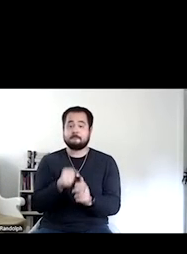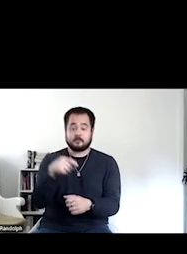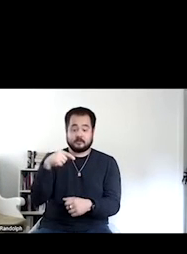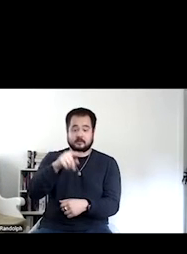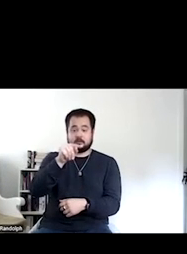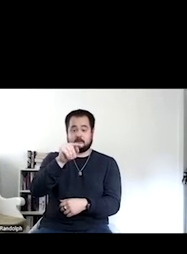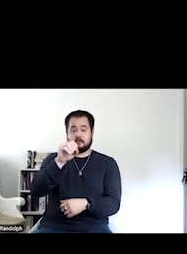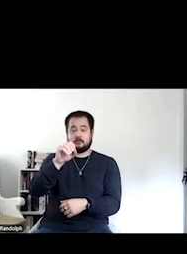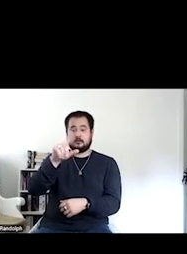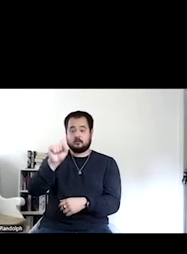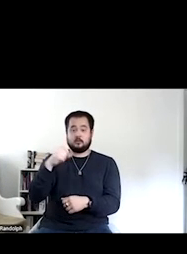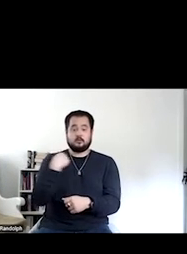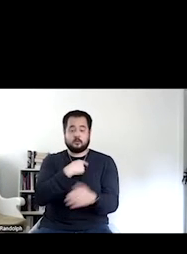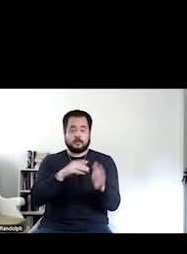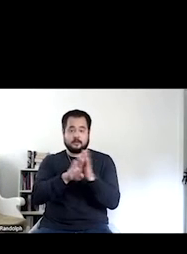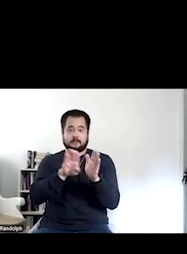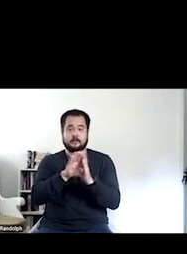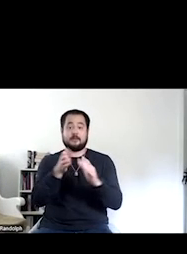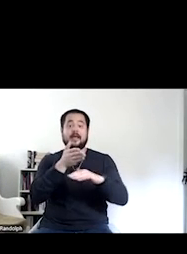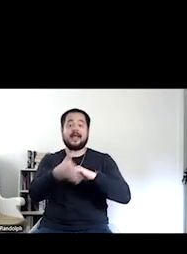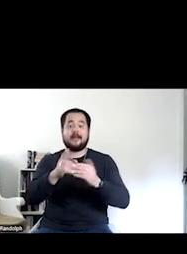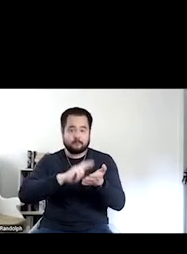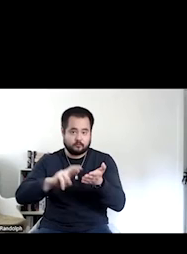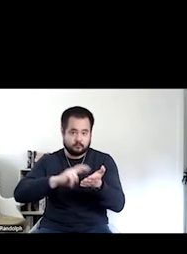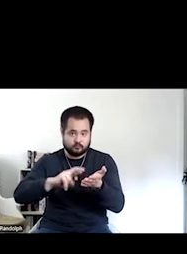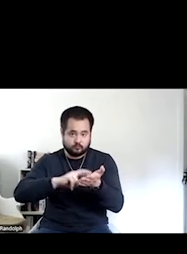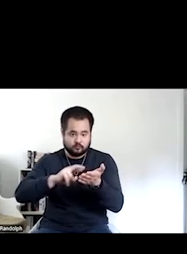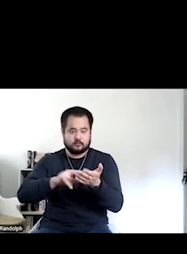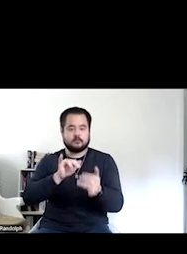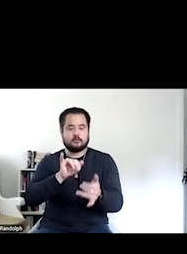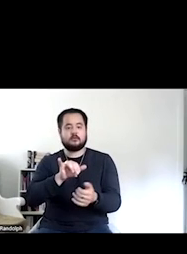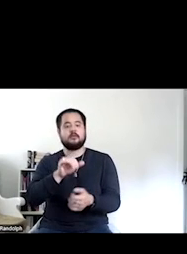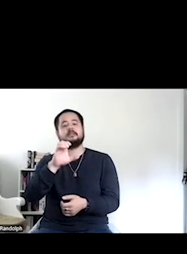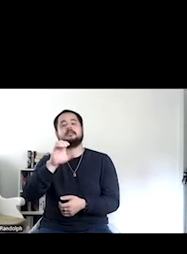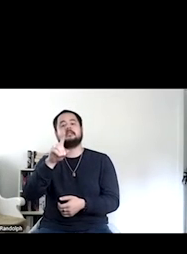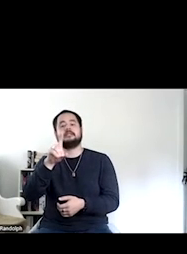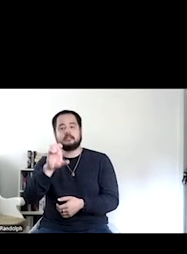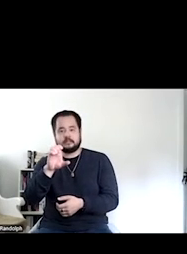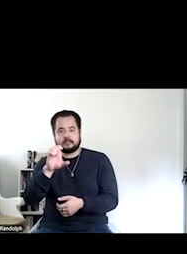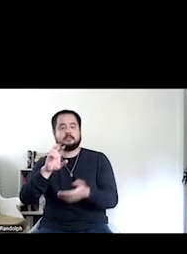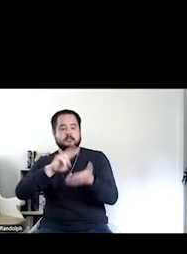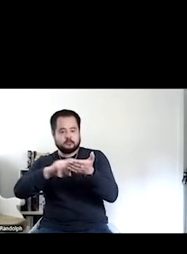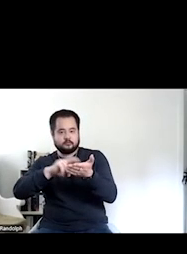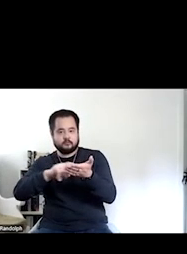study that we completed that was funded by the Centers for Disease Control and Prevention.